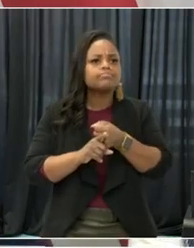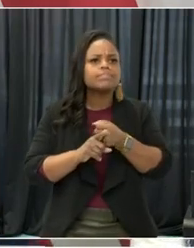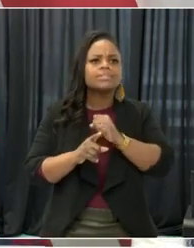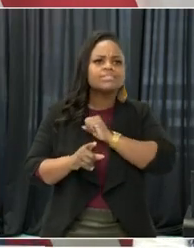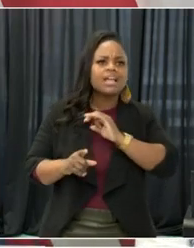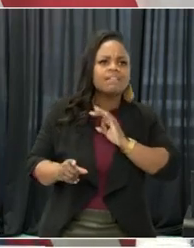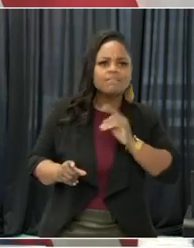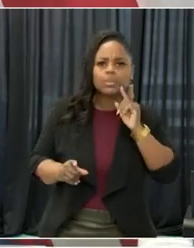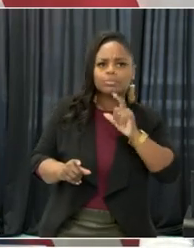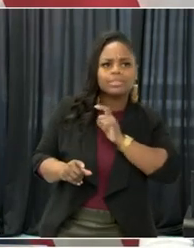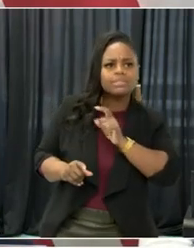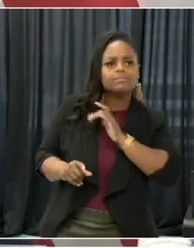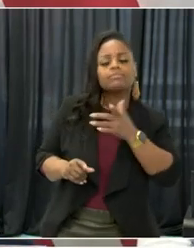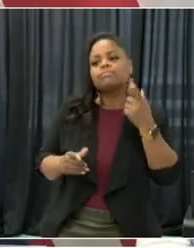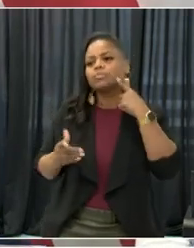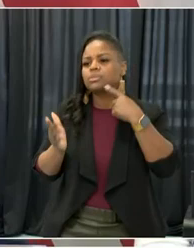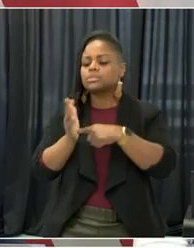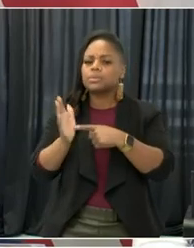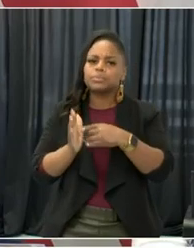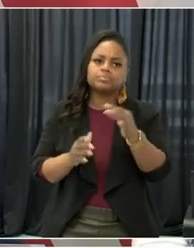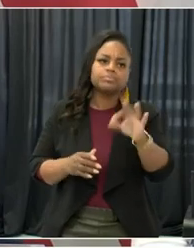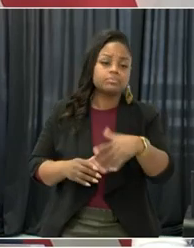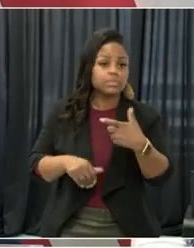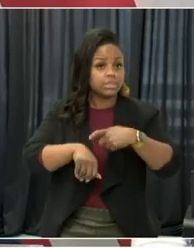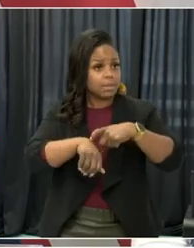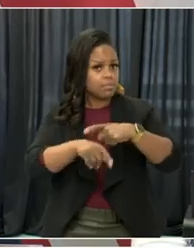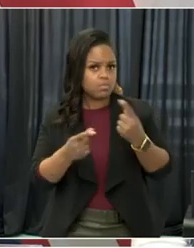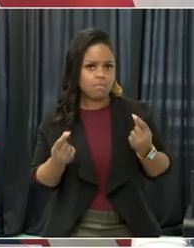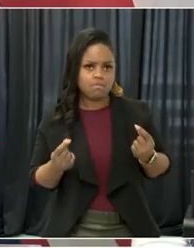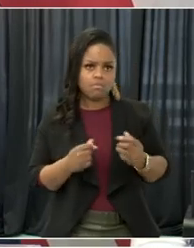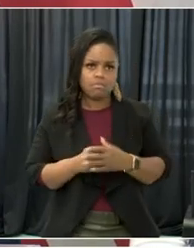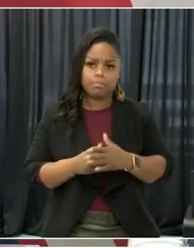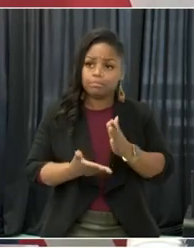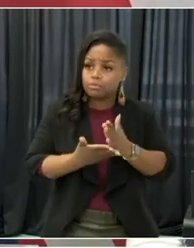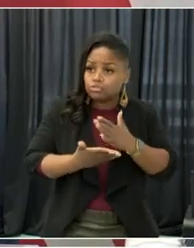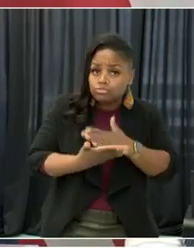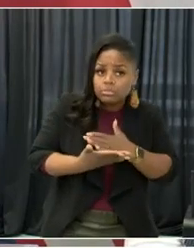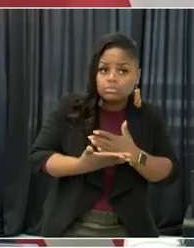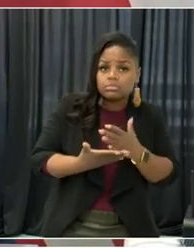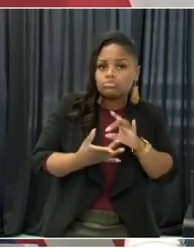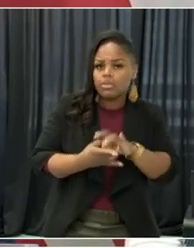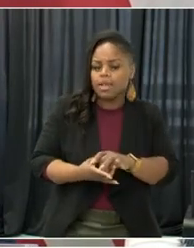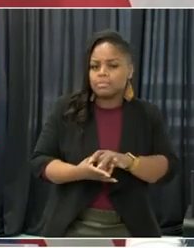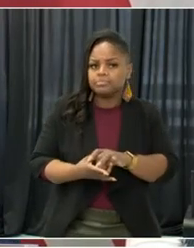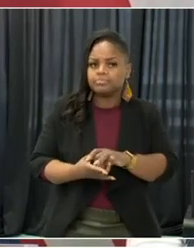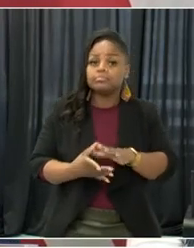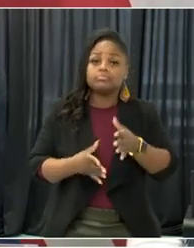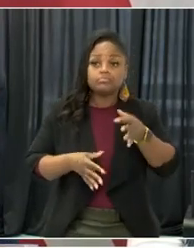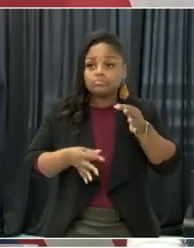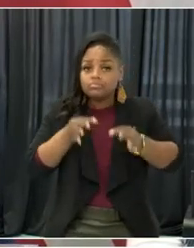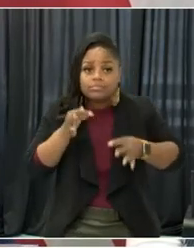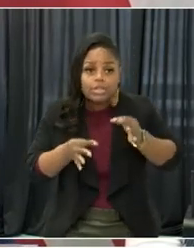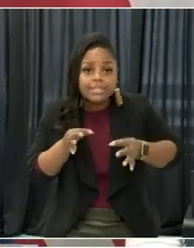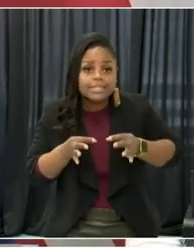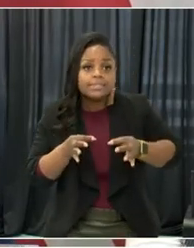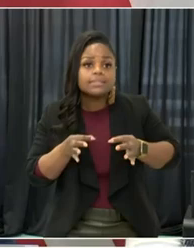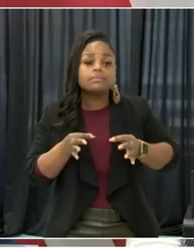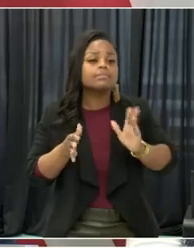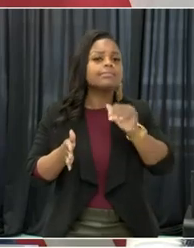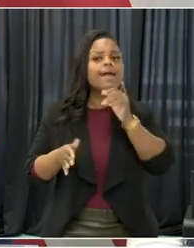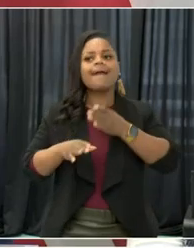policing, for example, the time to do it is with the budget. And it is at hearings, and it's not